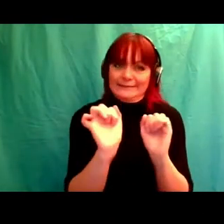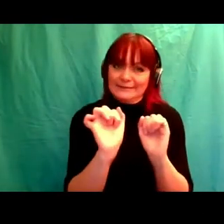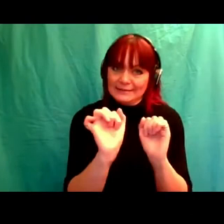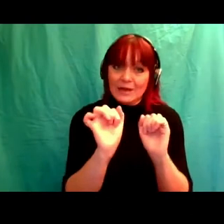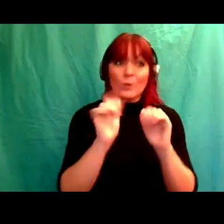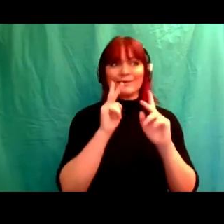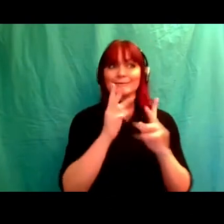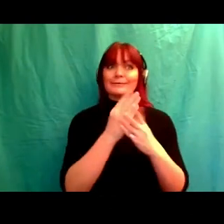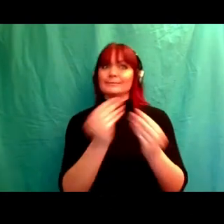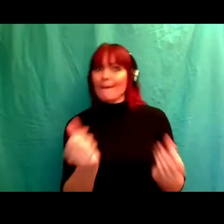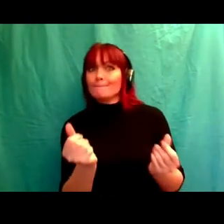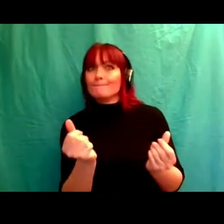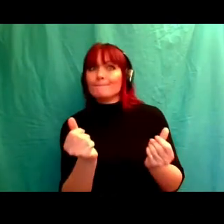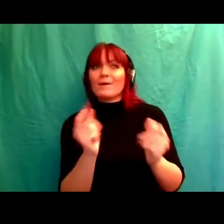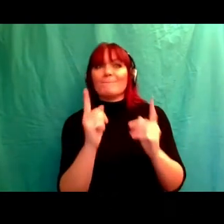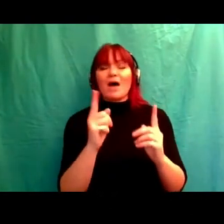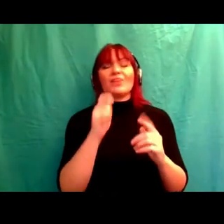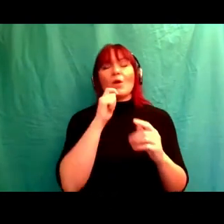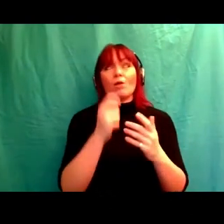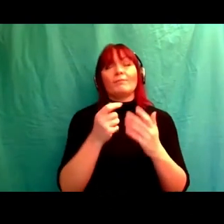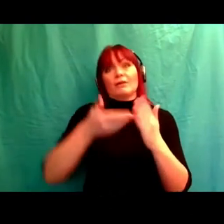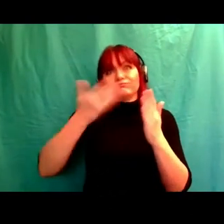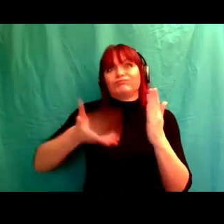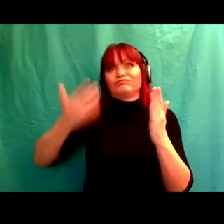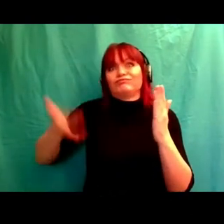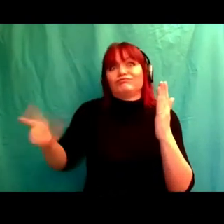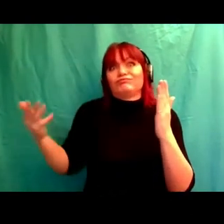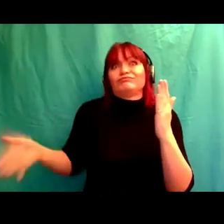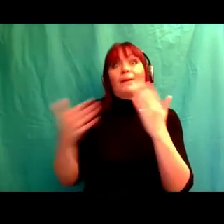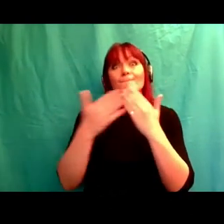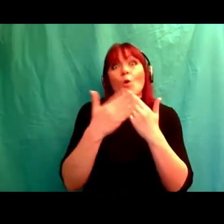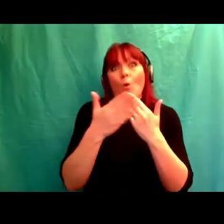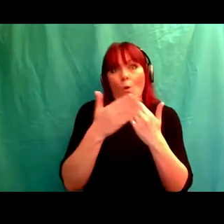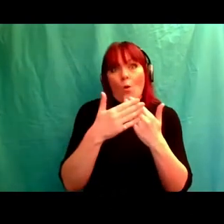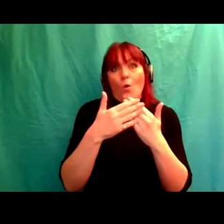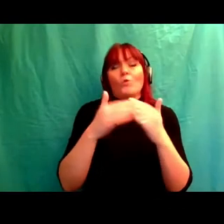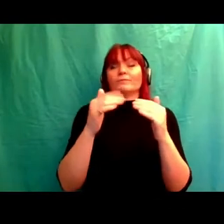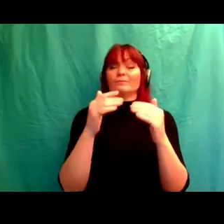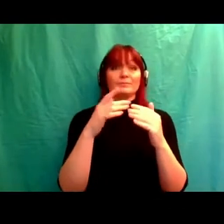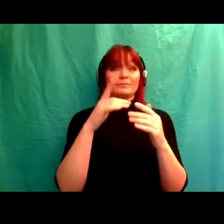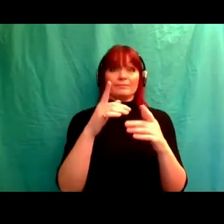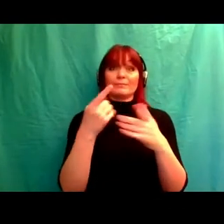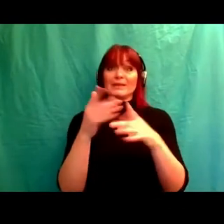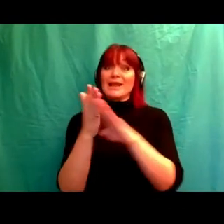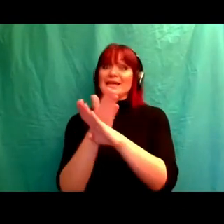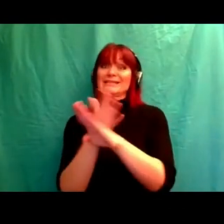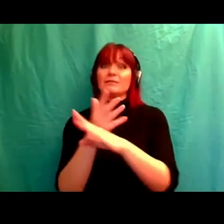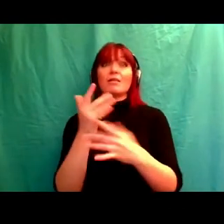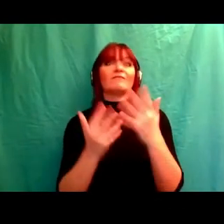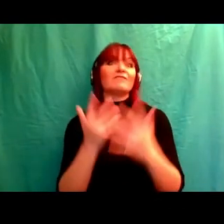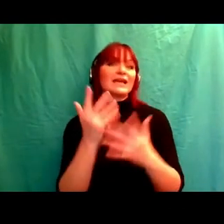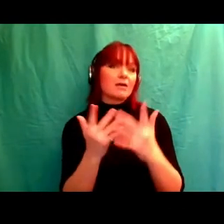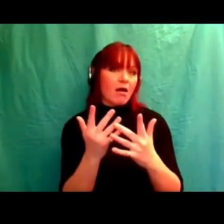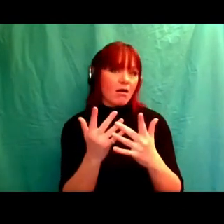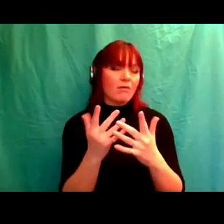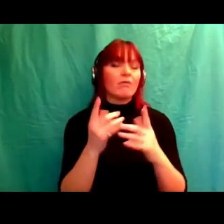the waiting times data, but there'll be an awful lot of unmet need that is hidden in the figures, but also of changed healthcare need because